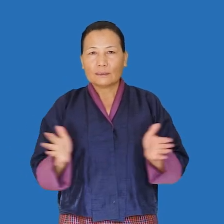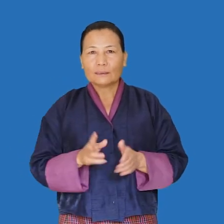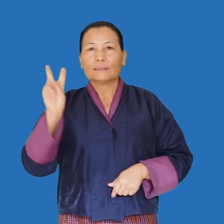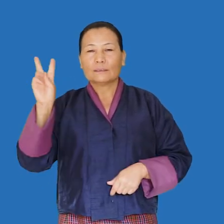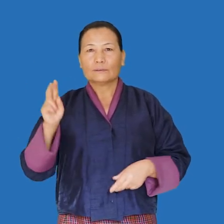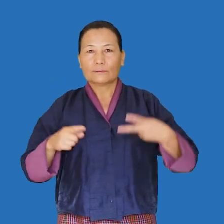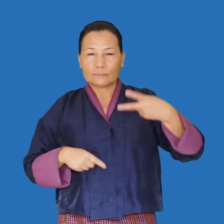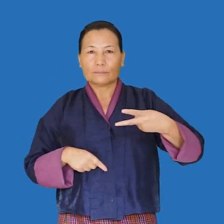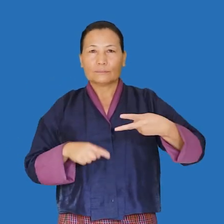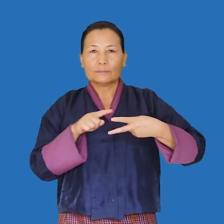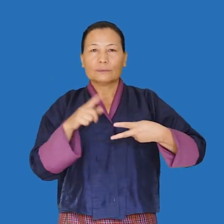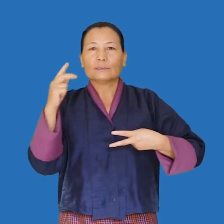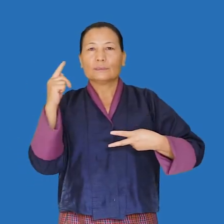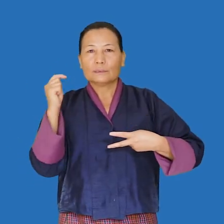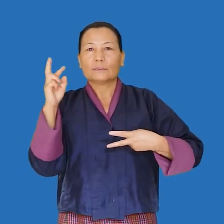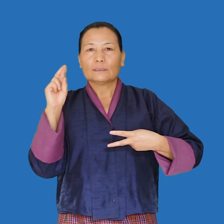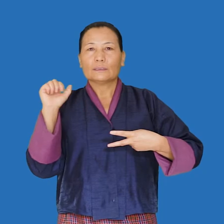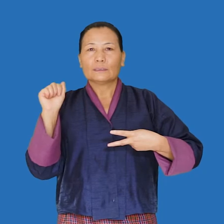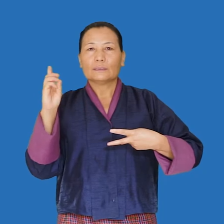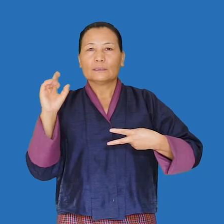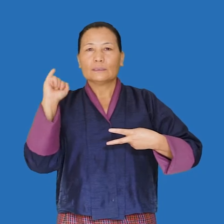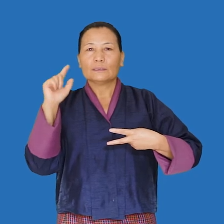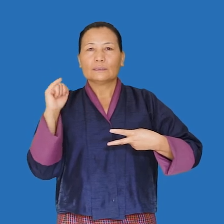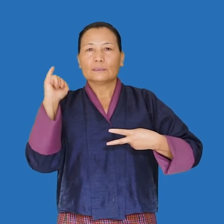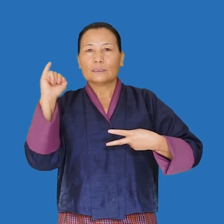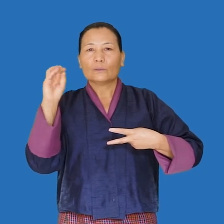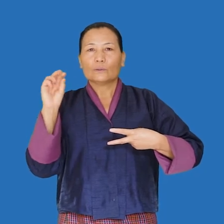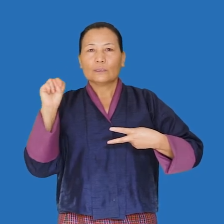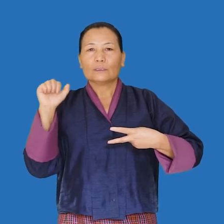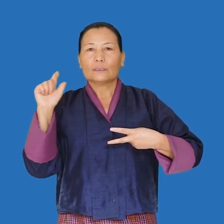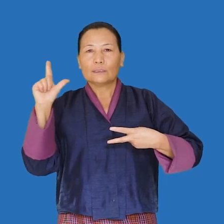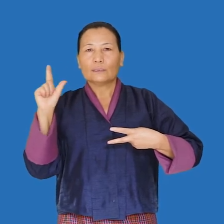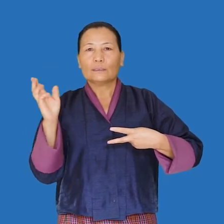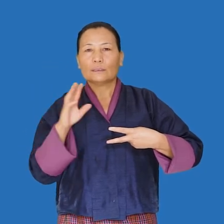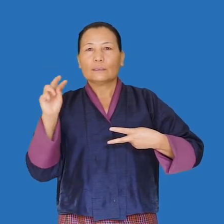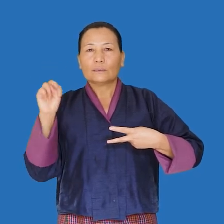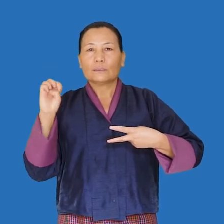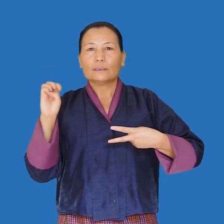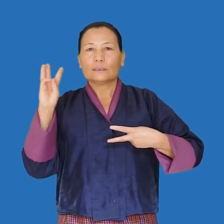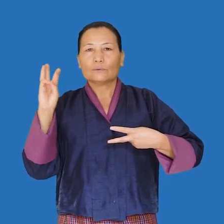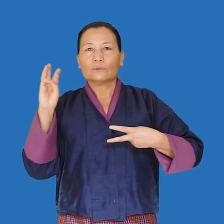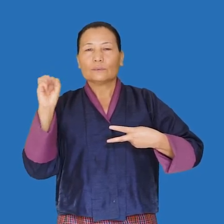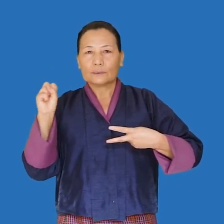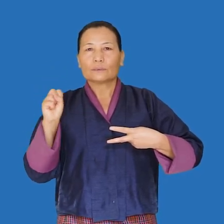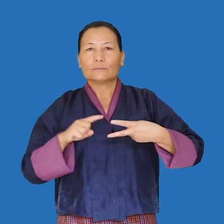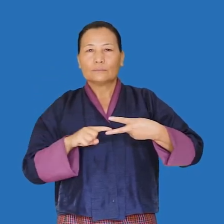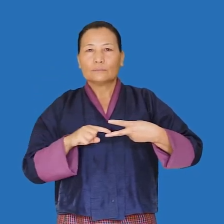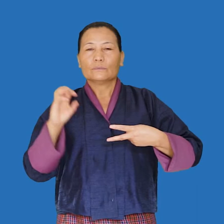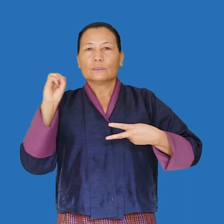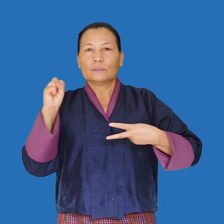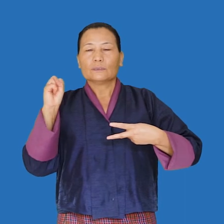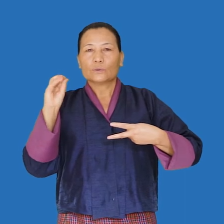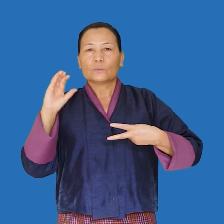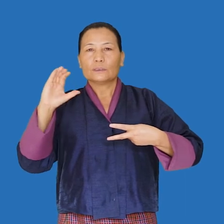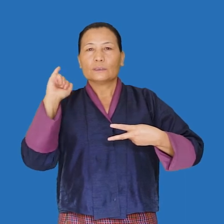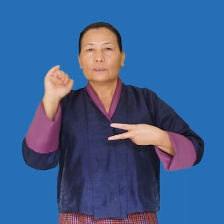a democracy. Traditional news media includes newspapers, news channels, and radio